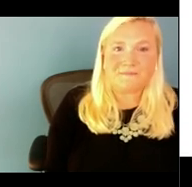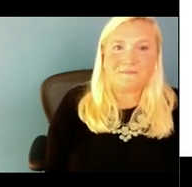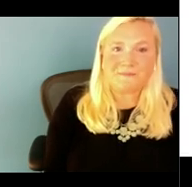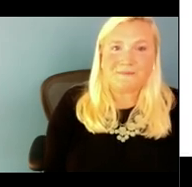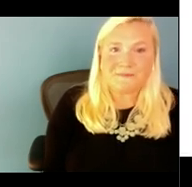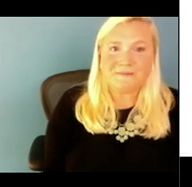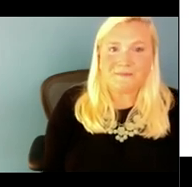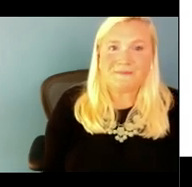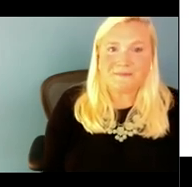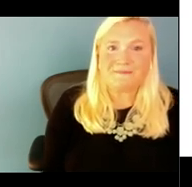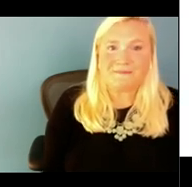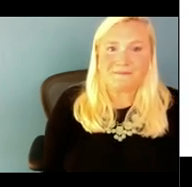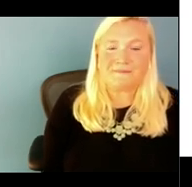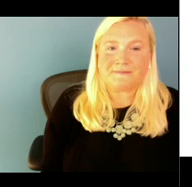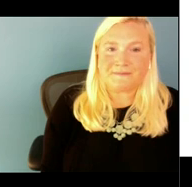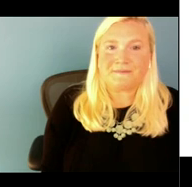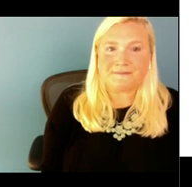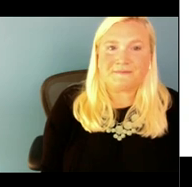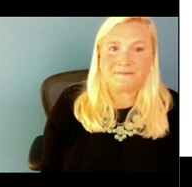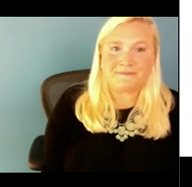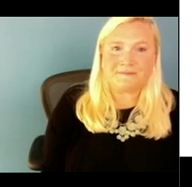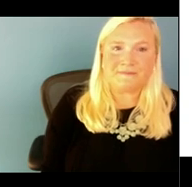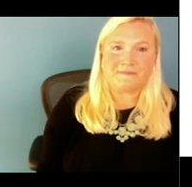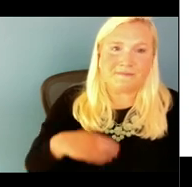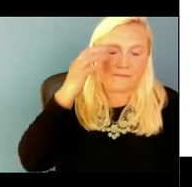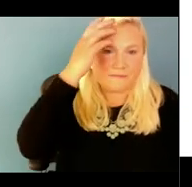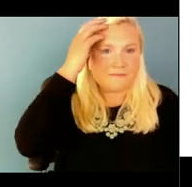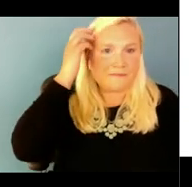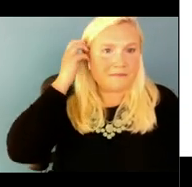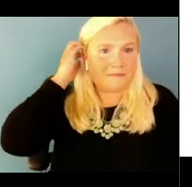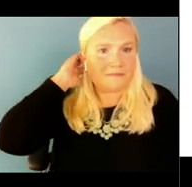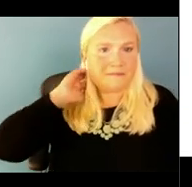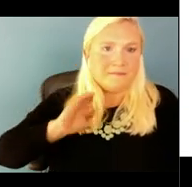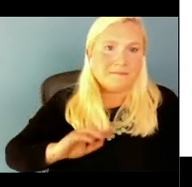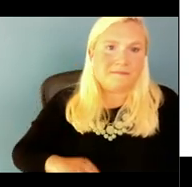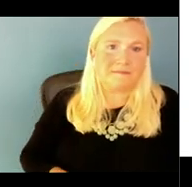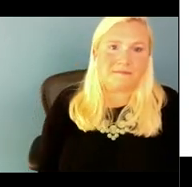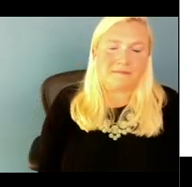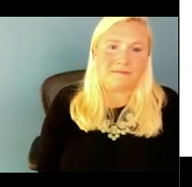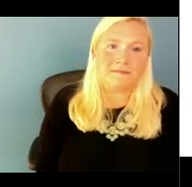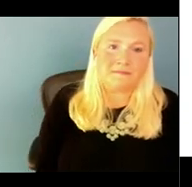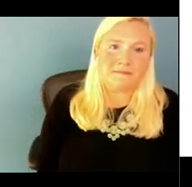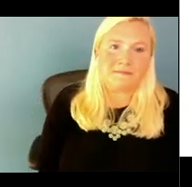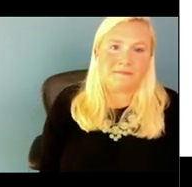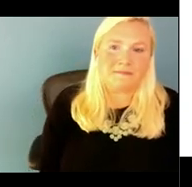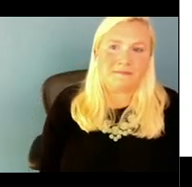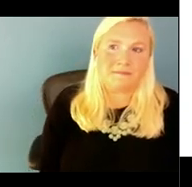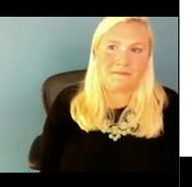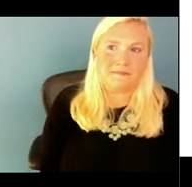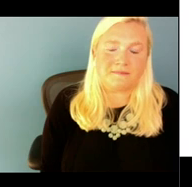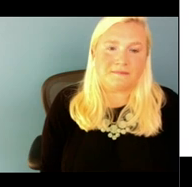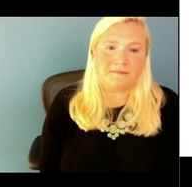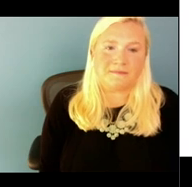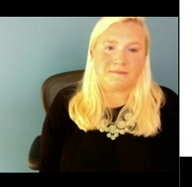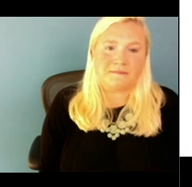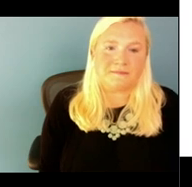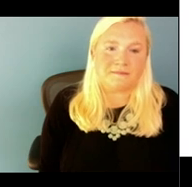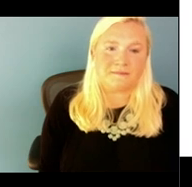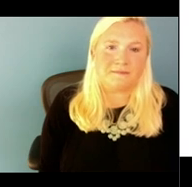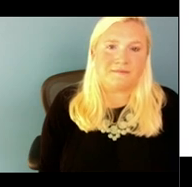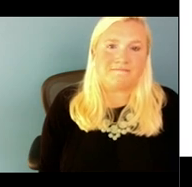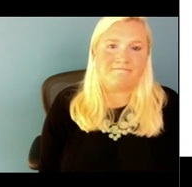would like it to be approached from the beginning. Or there may be other factors. And so if there are